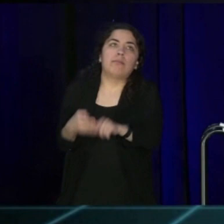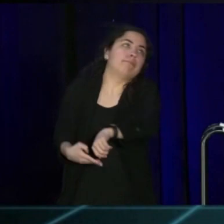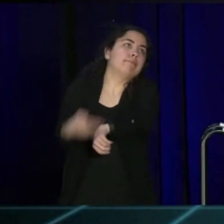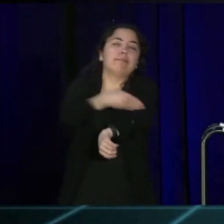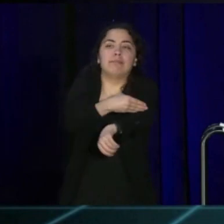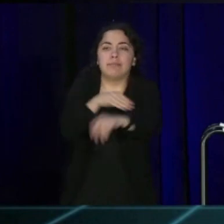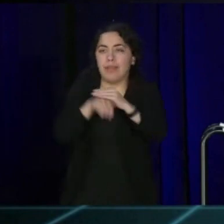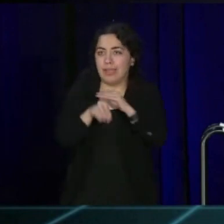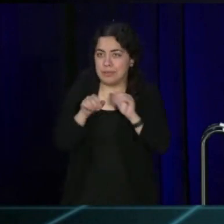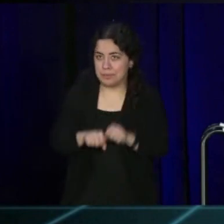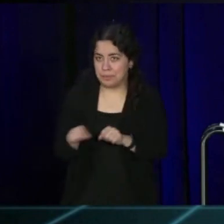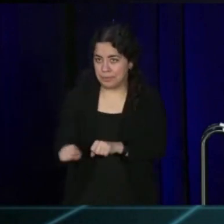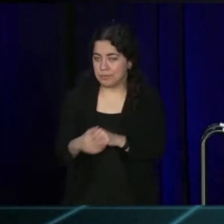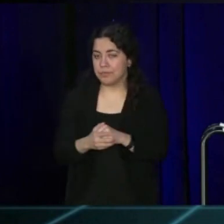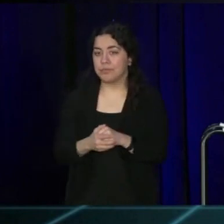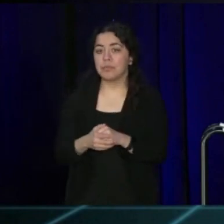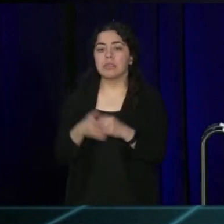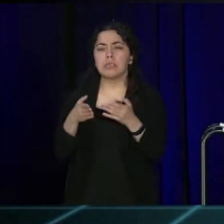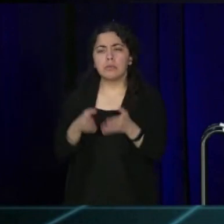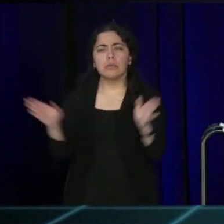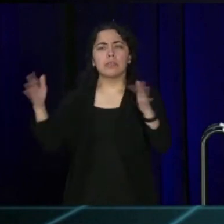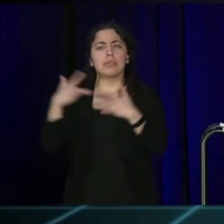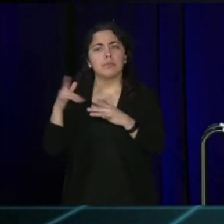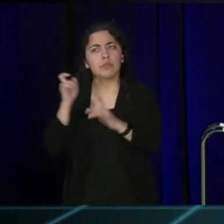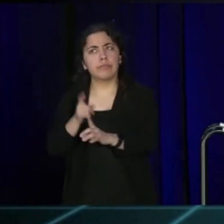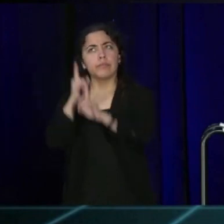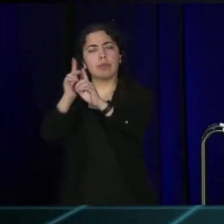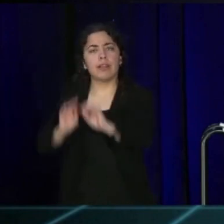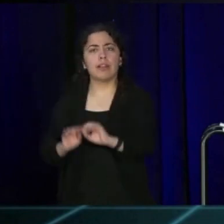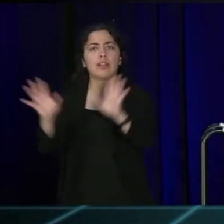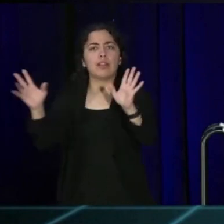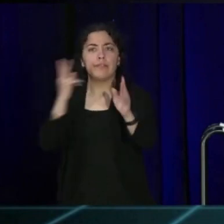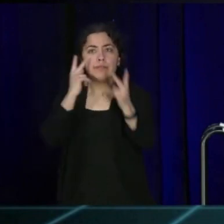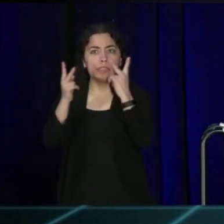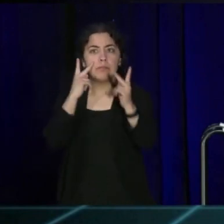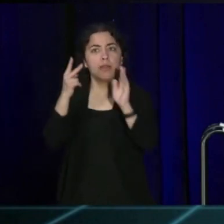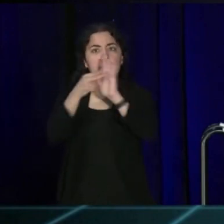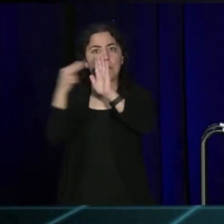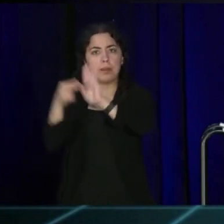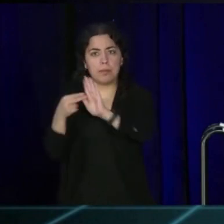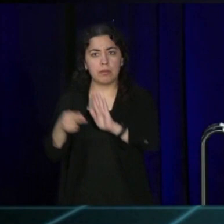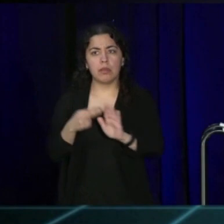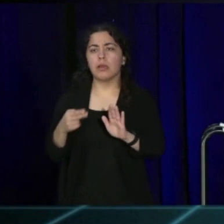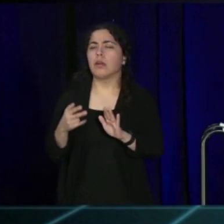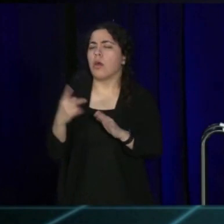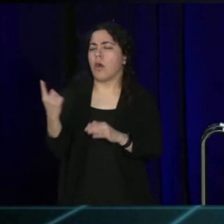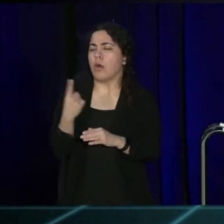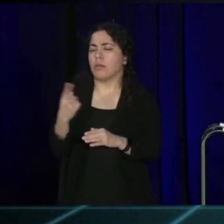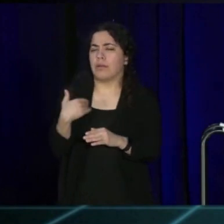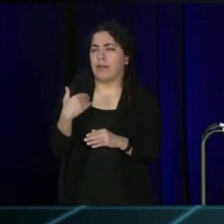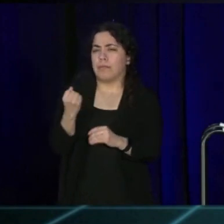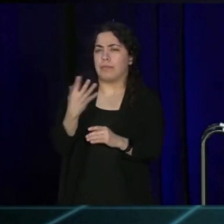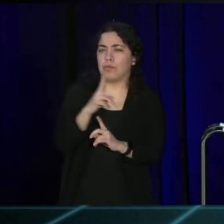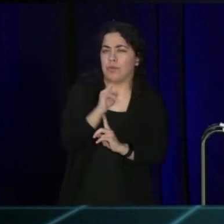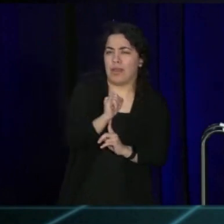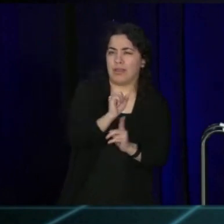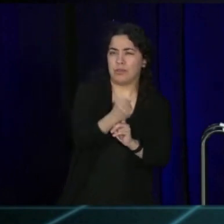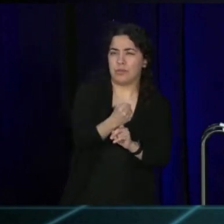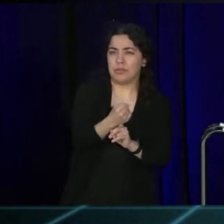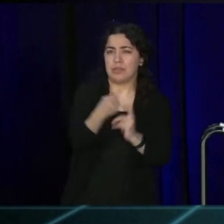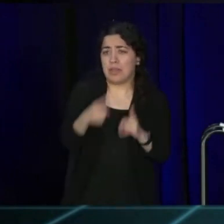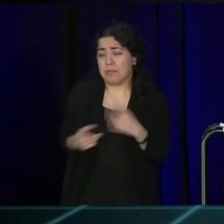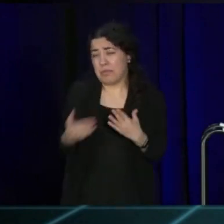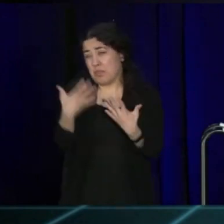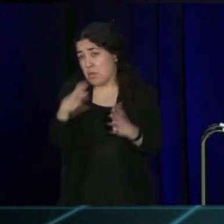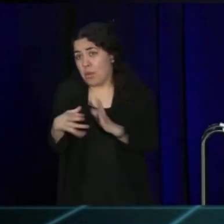should generally strive to have clear and visible labels all the time, there are still a lot of cases within the UIs where we might not want to display a